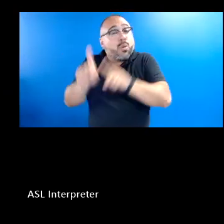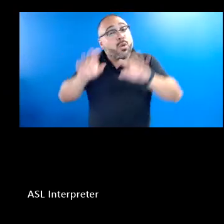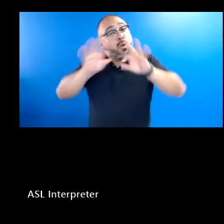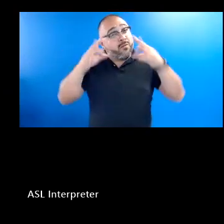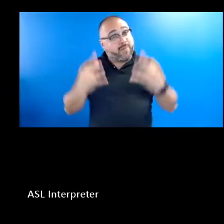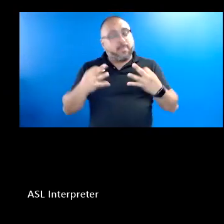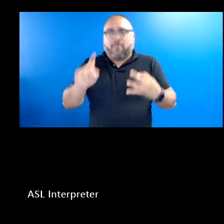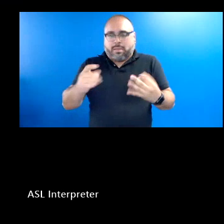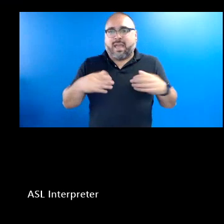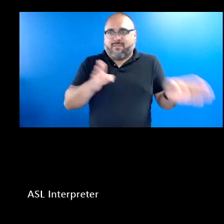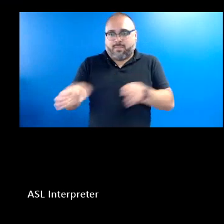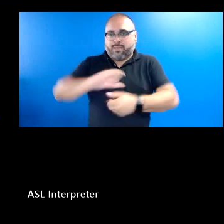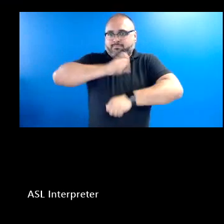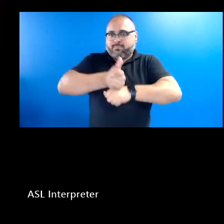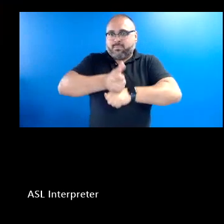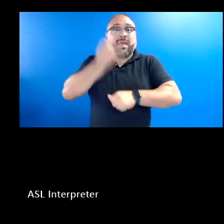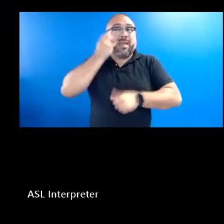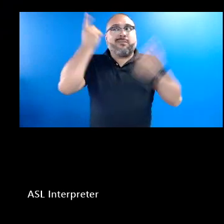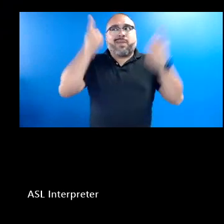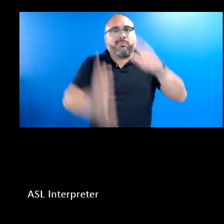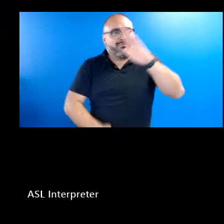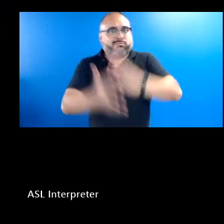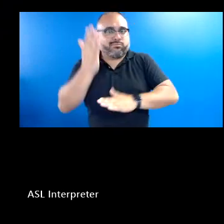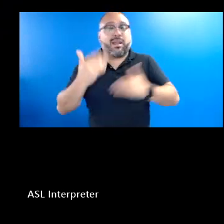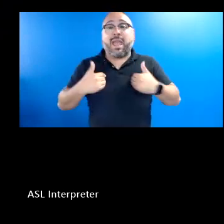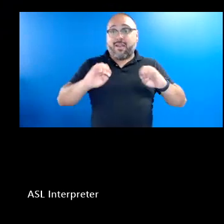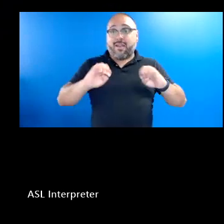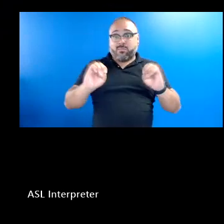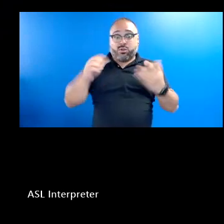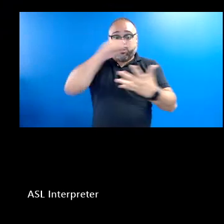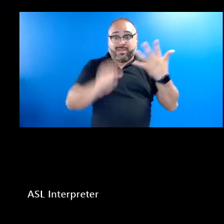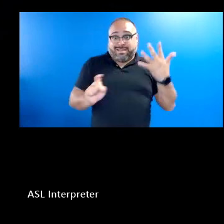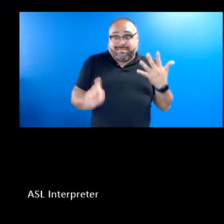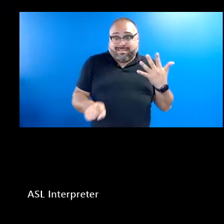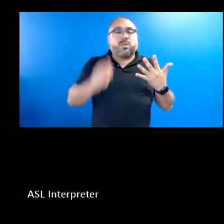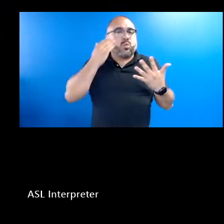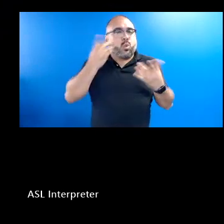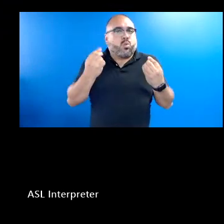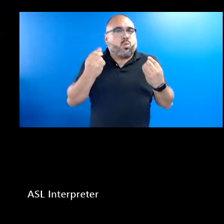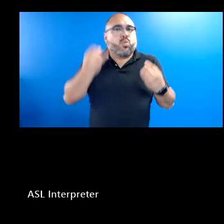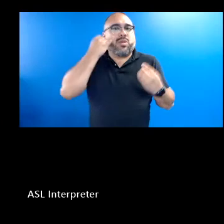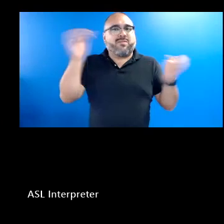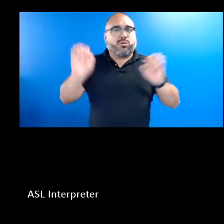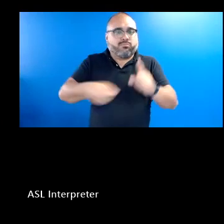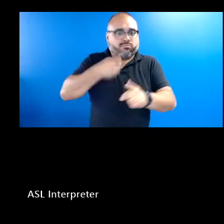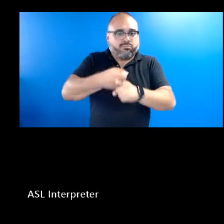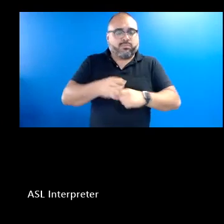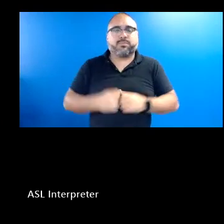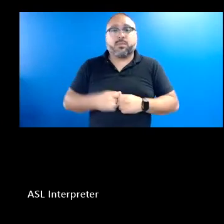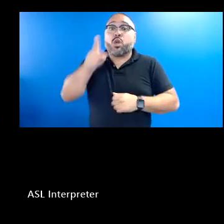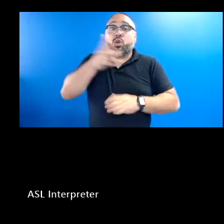for evacuation, you have emergency supplies, and you know how you're going to respond during an emergency. Being proactive and prepared